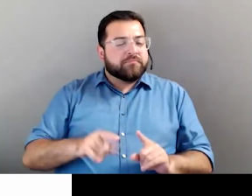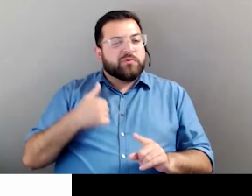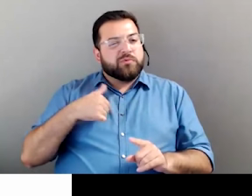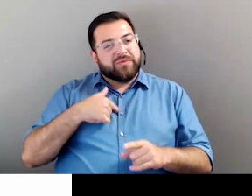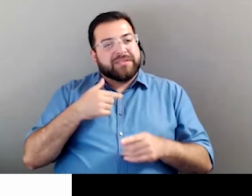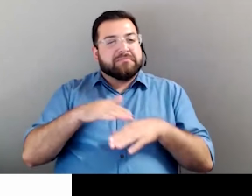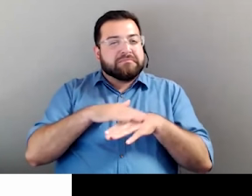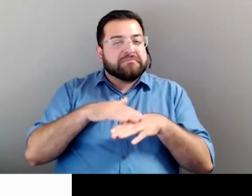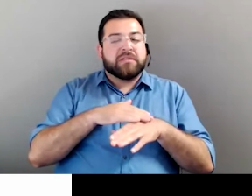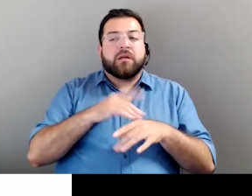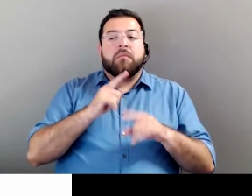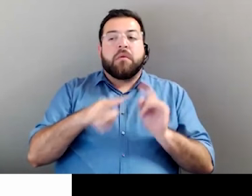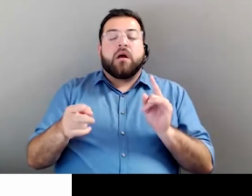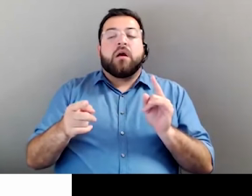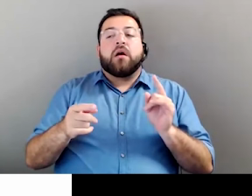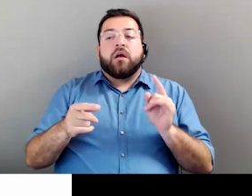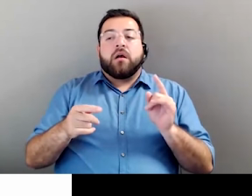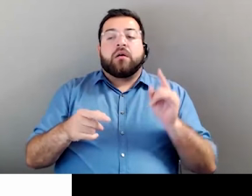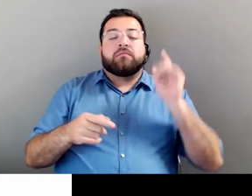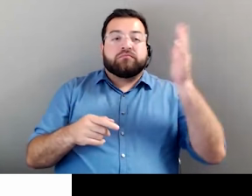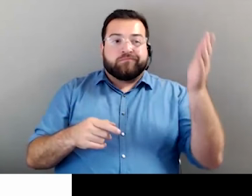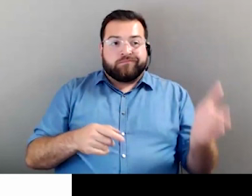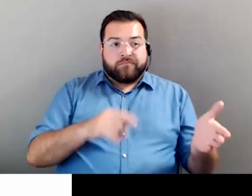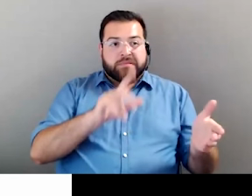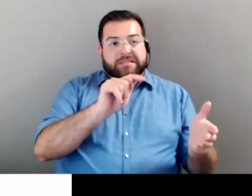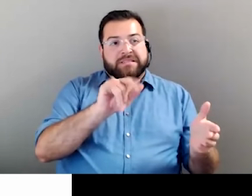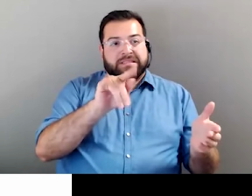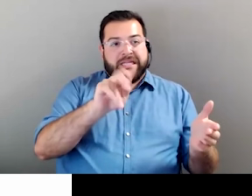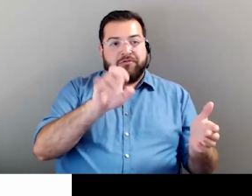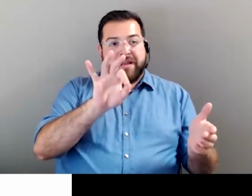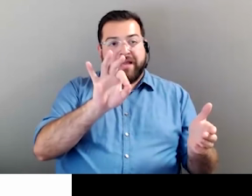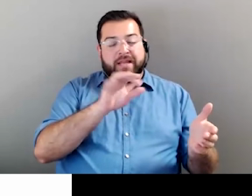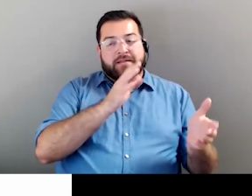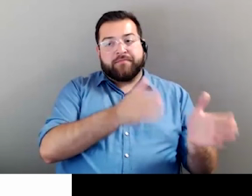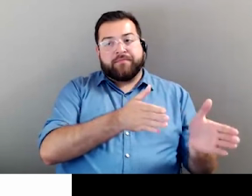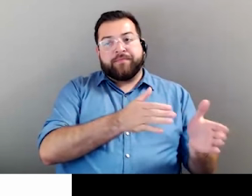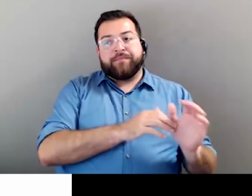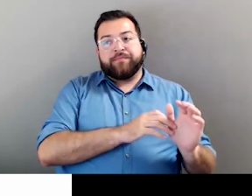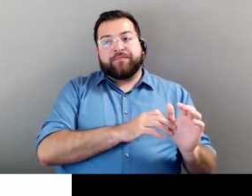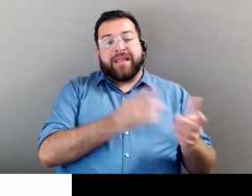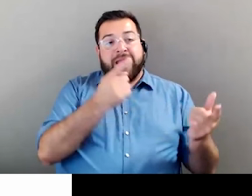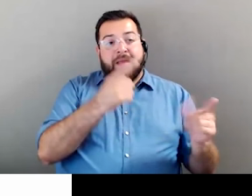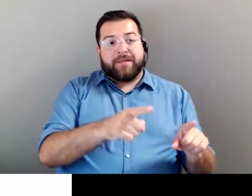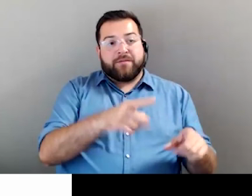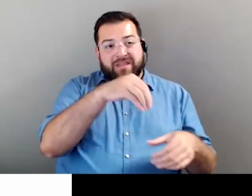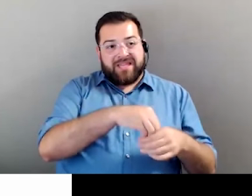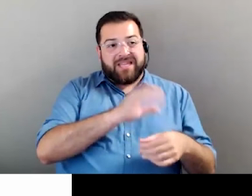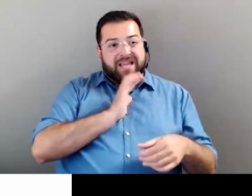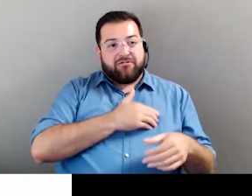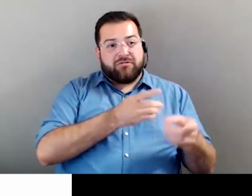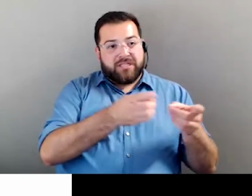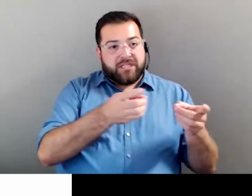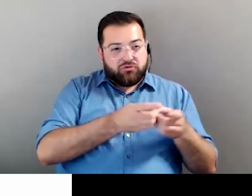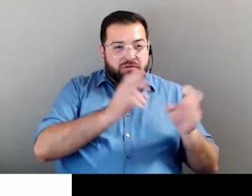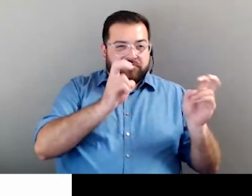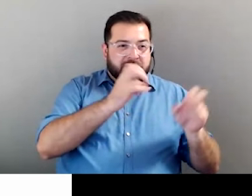different is Title IX cases, it is within our institution or our district. It's